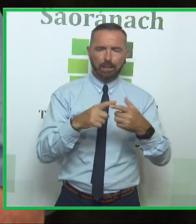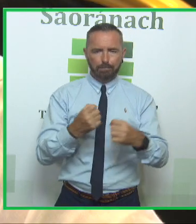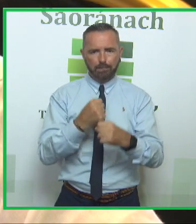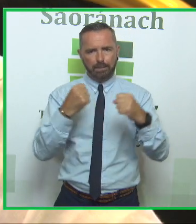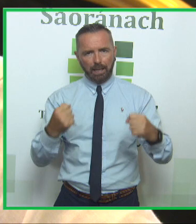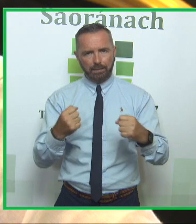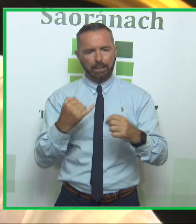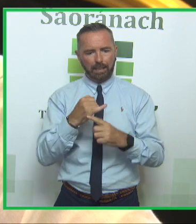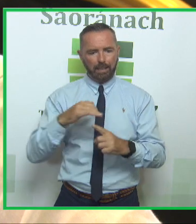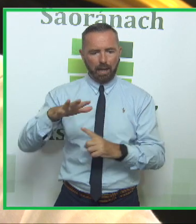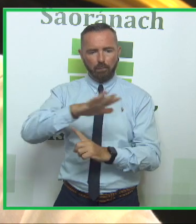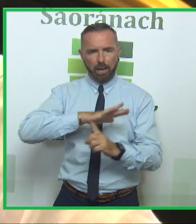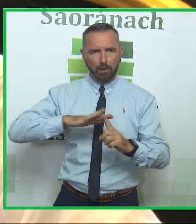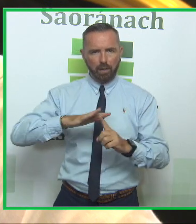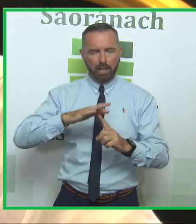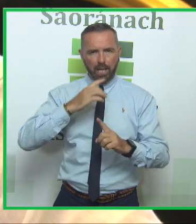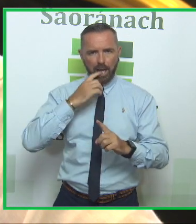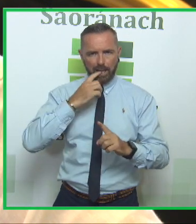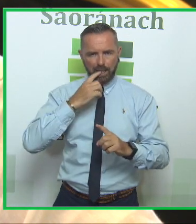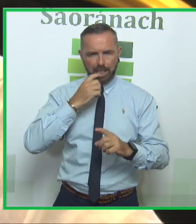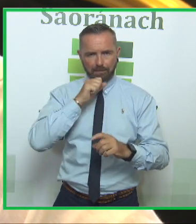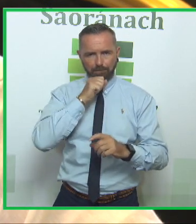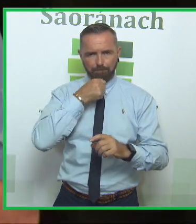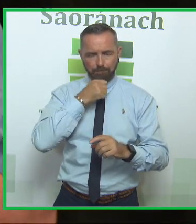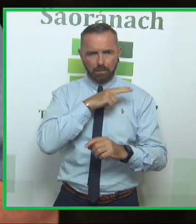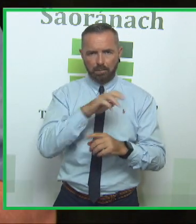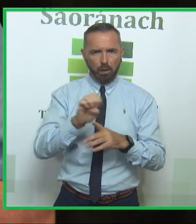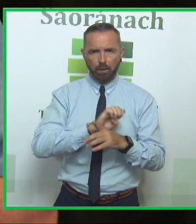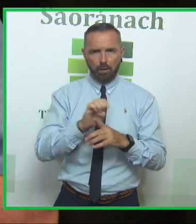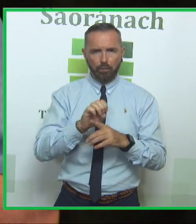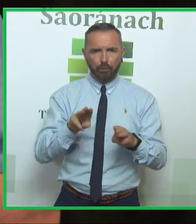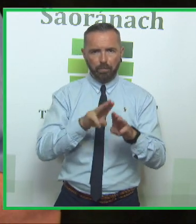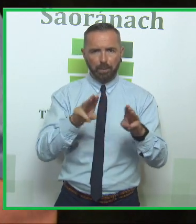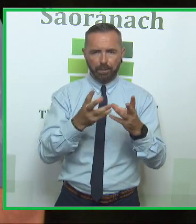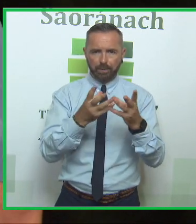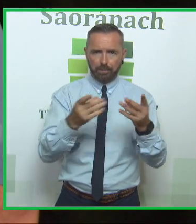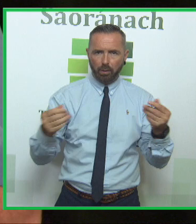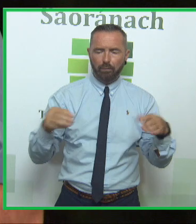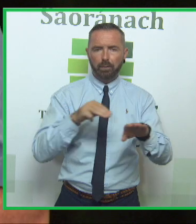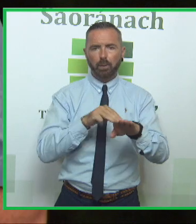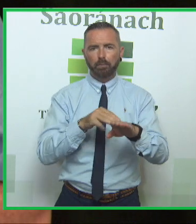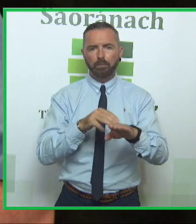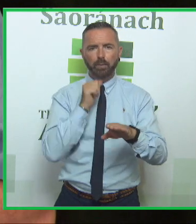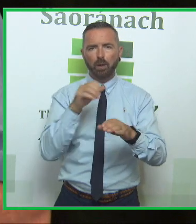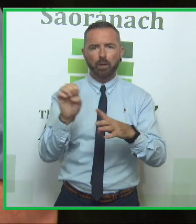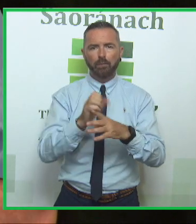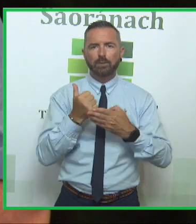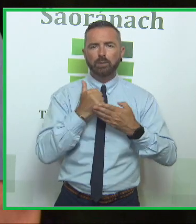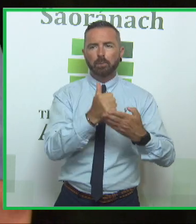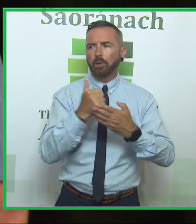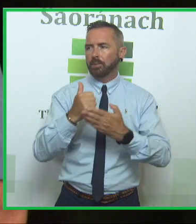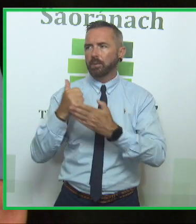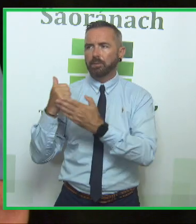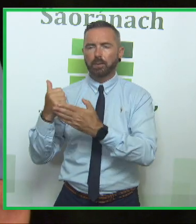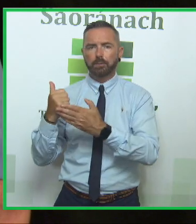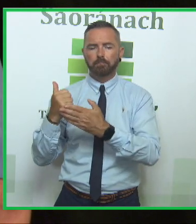areas, okay, is such that there isn't enough to go around there isn't enough support to go around to give it. And Okay, John.